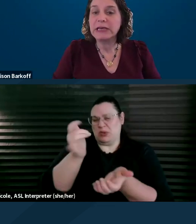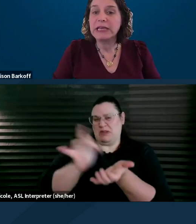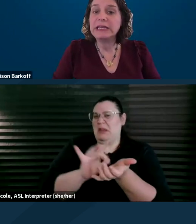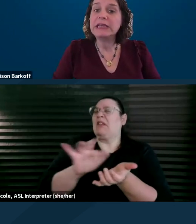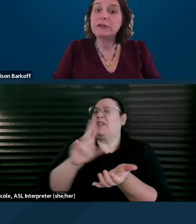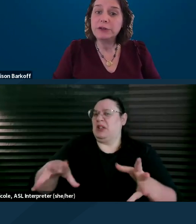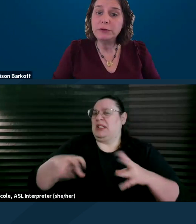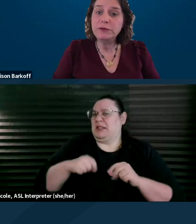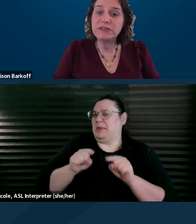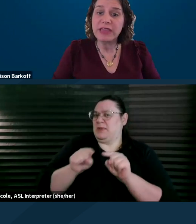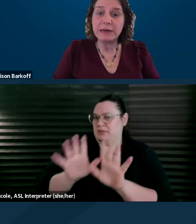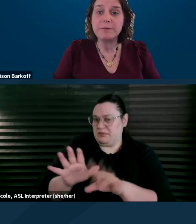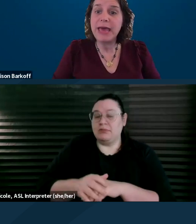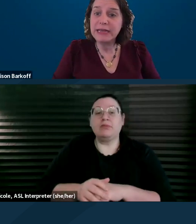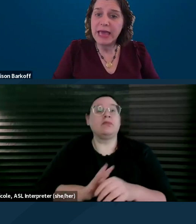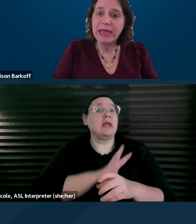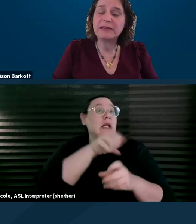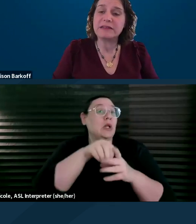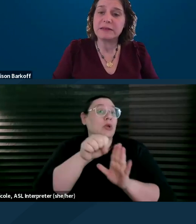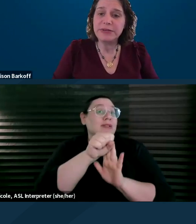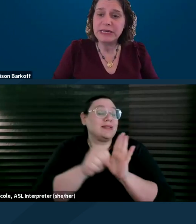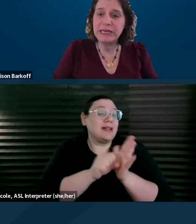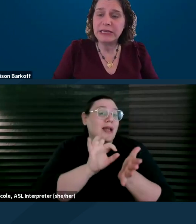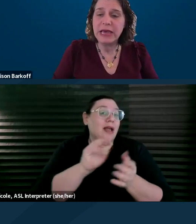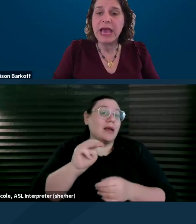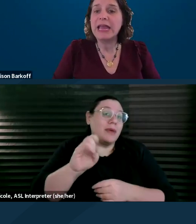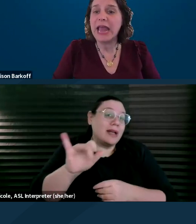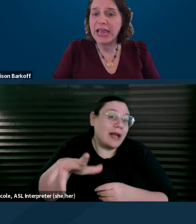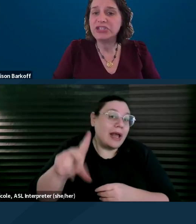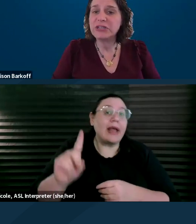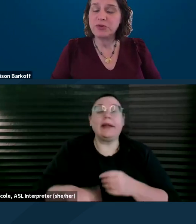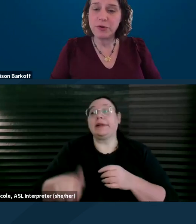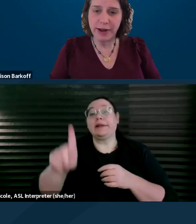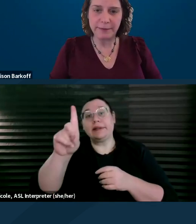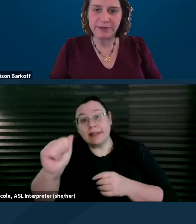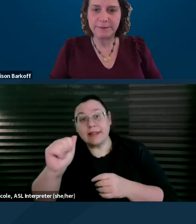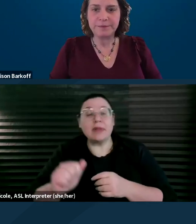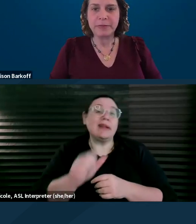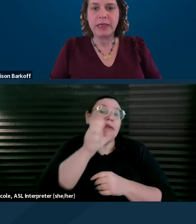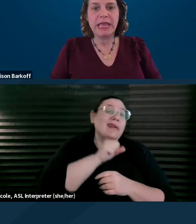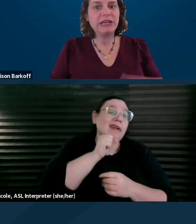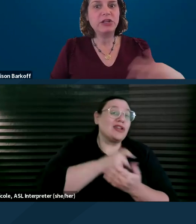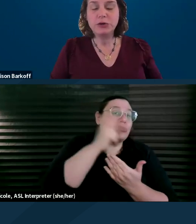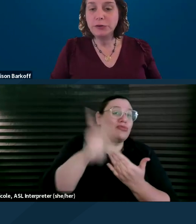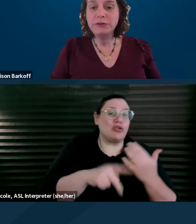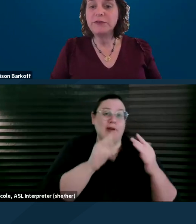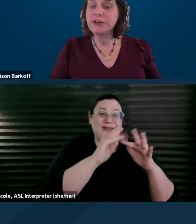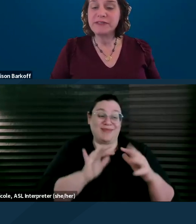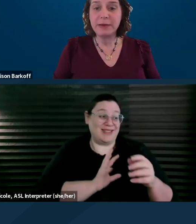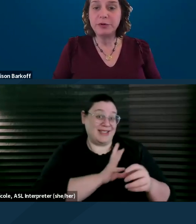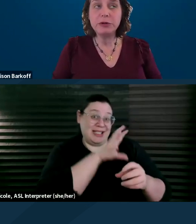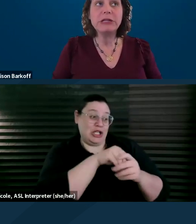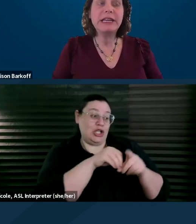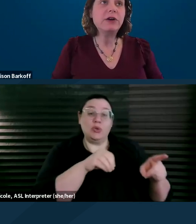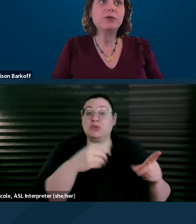field. It includes state Medicaid, disability, and aging programs. It includes,